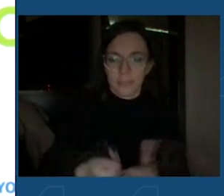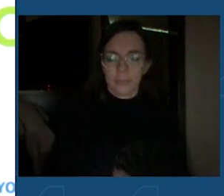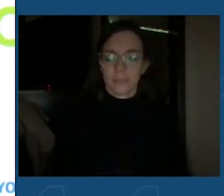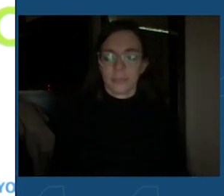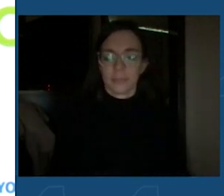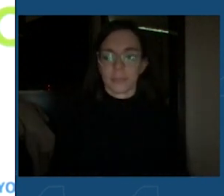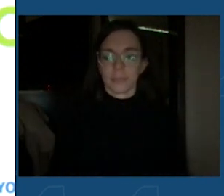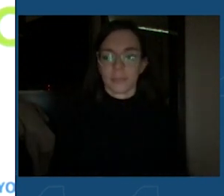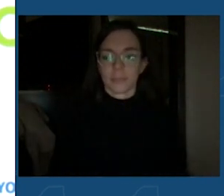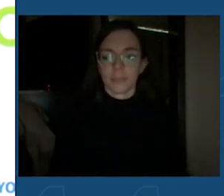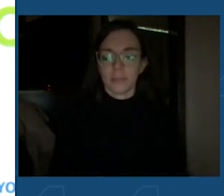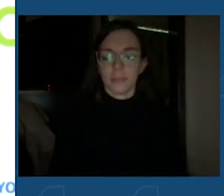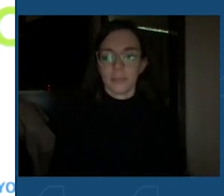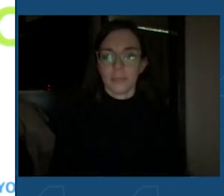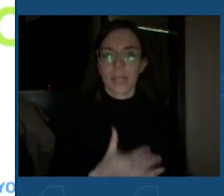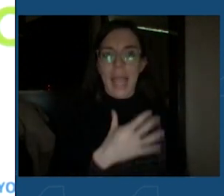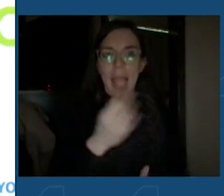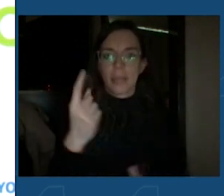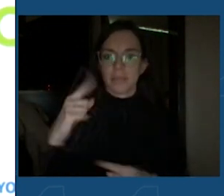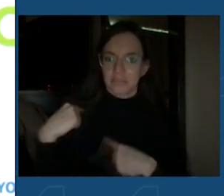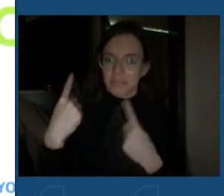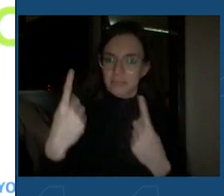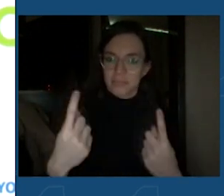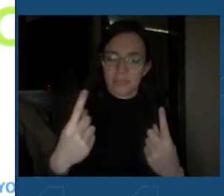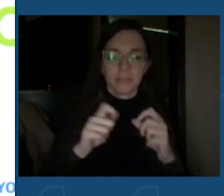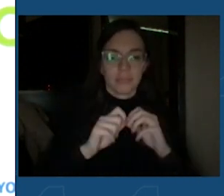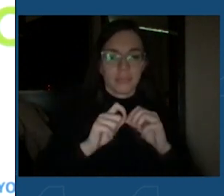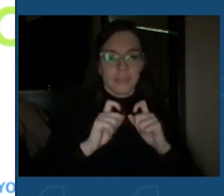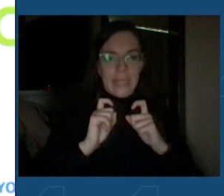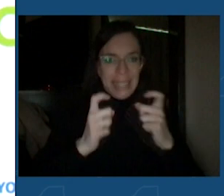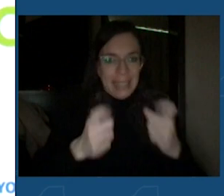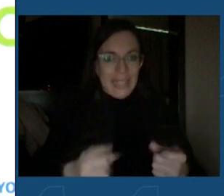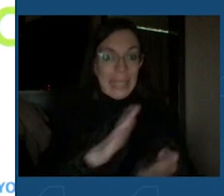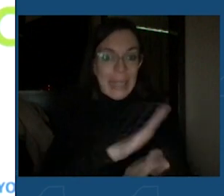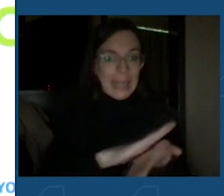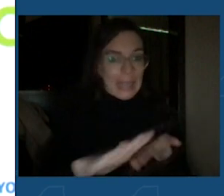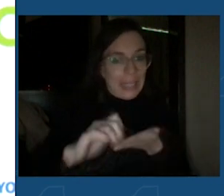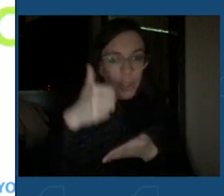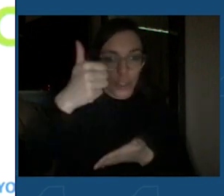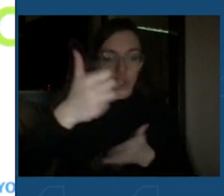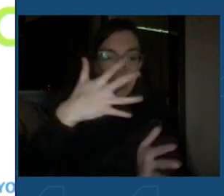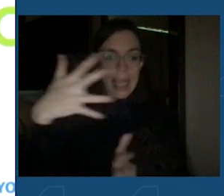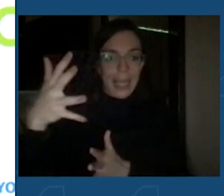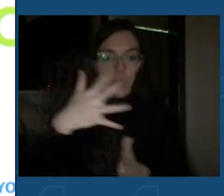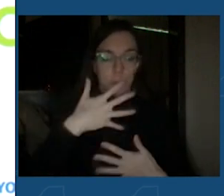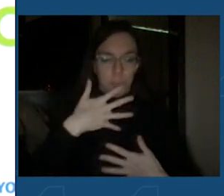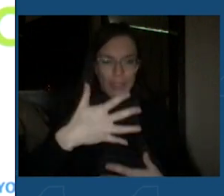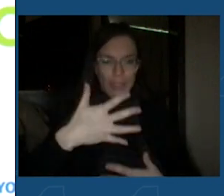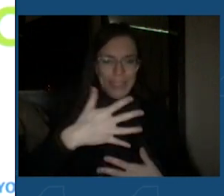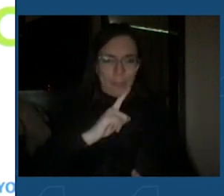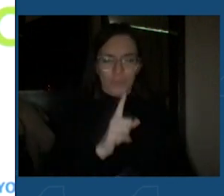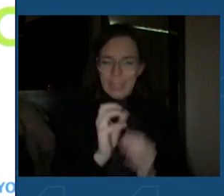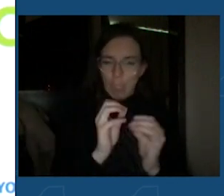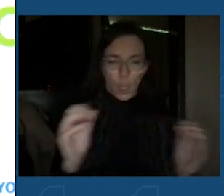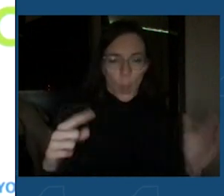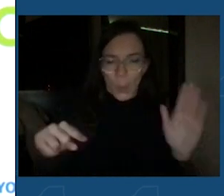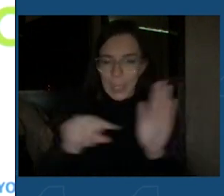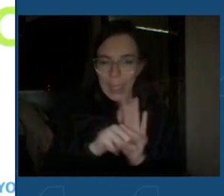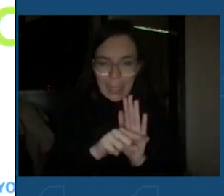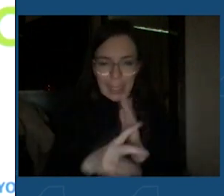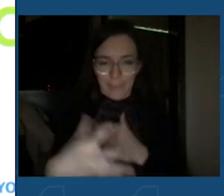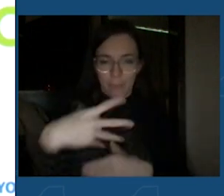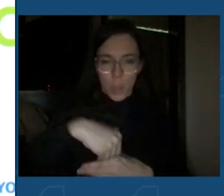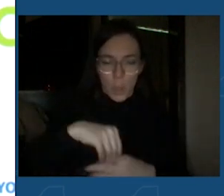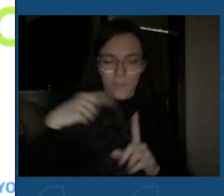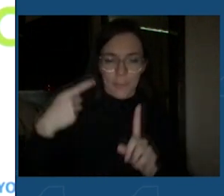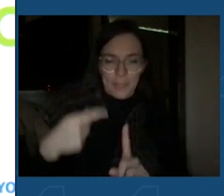And it's given cleaner air to breathe. It's given, there are no downsides to this. If you just answer